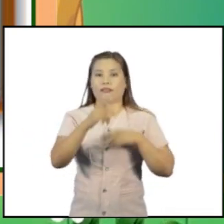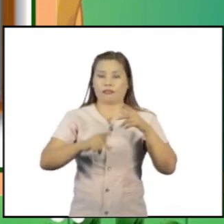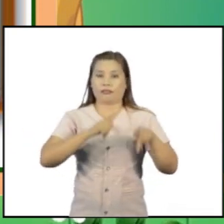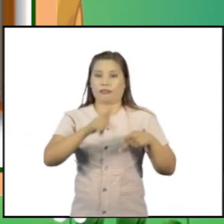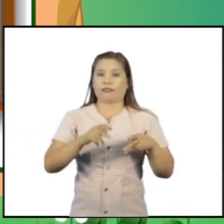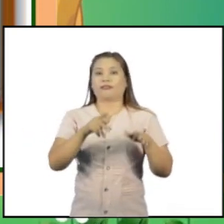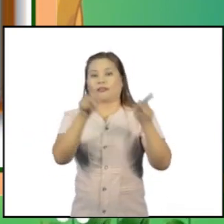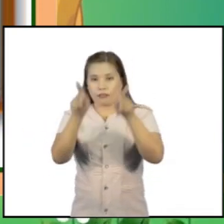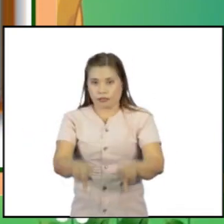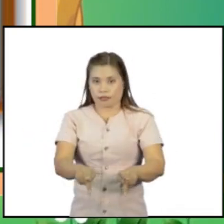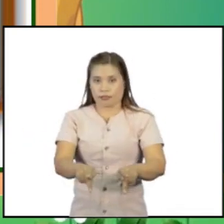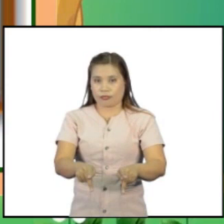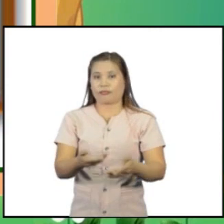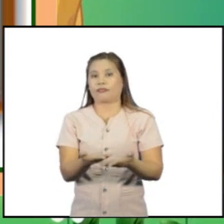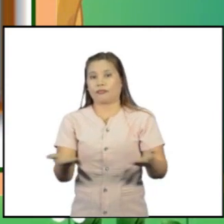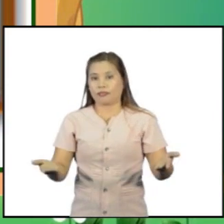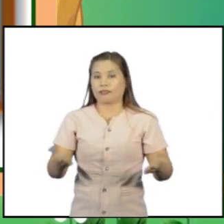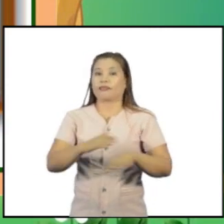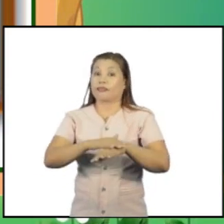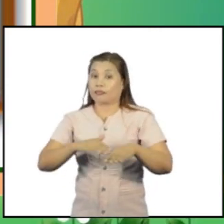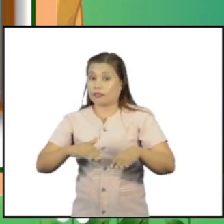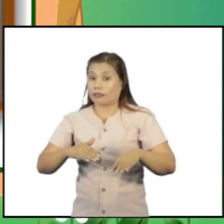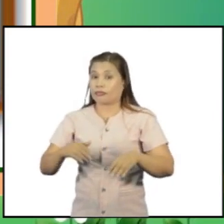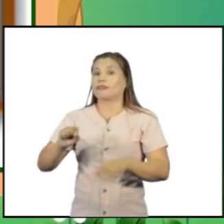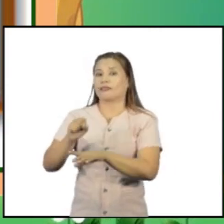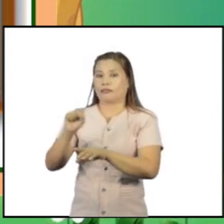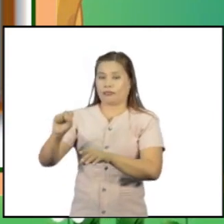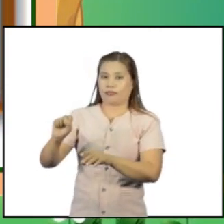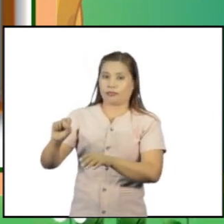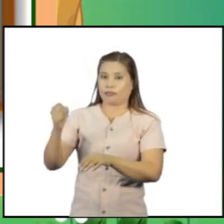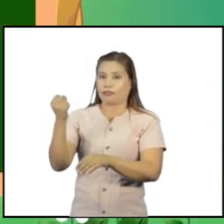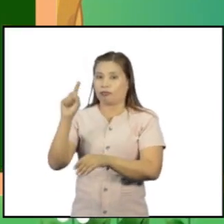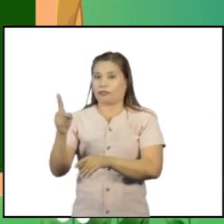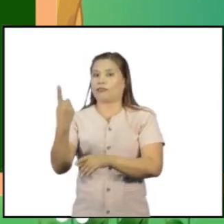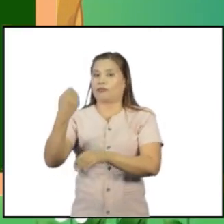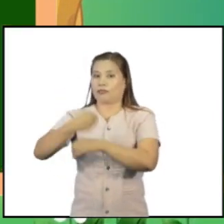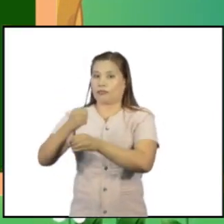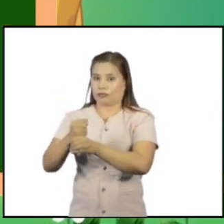and person, that is what we call singular form.